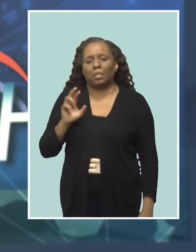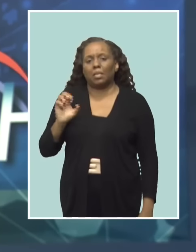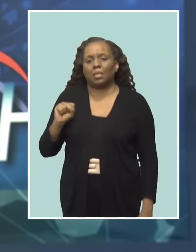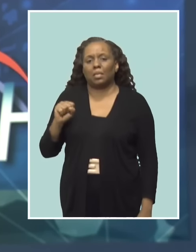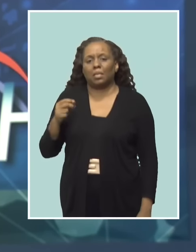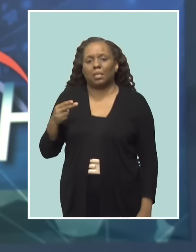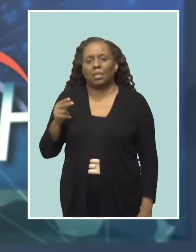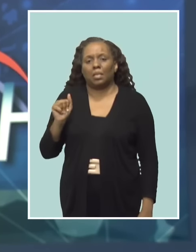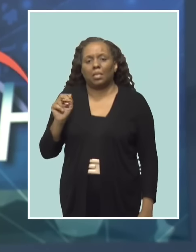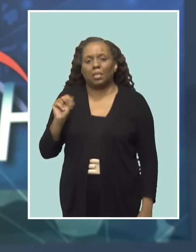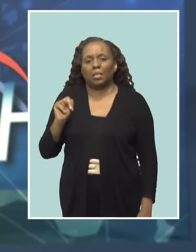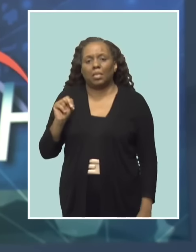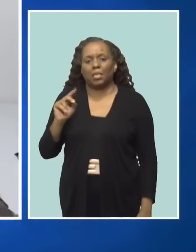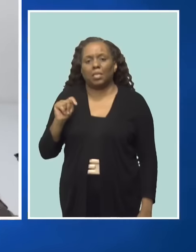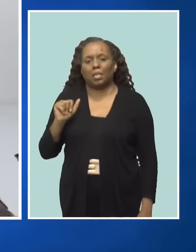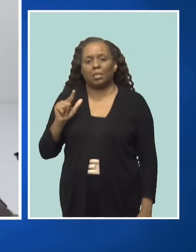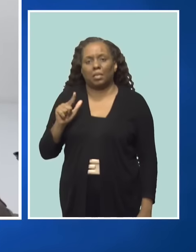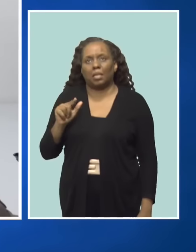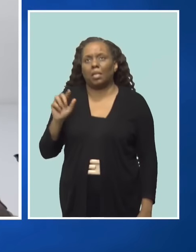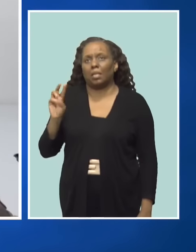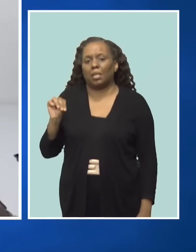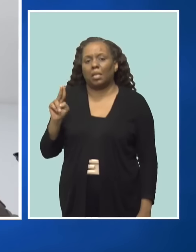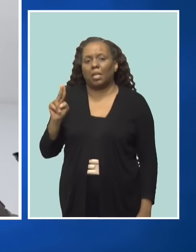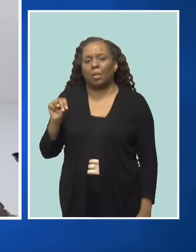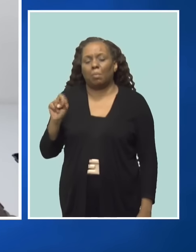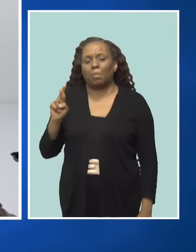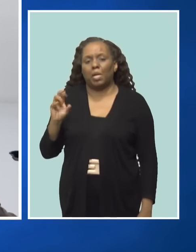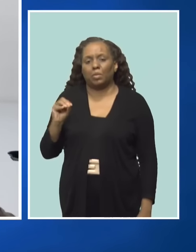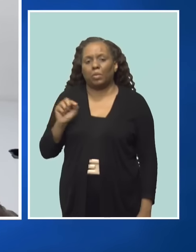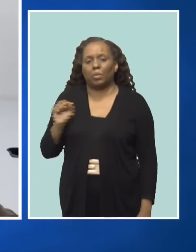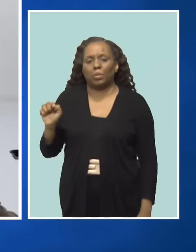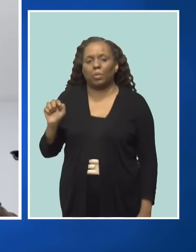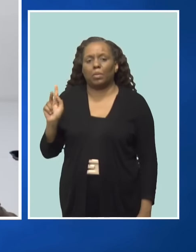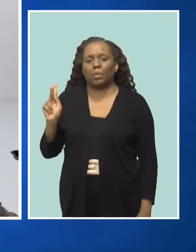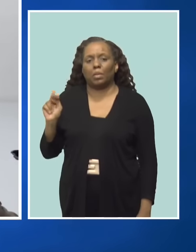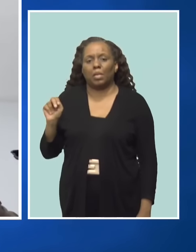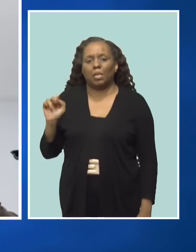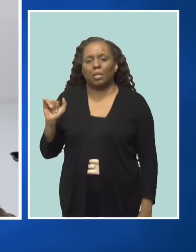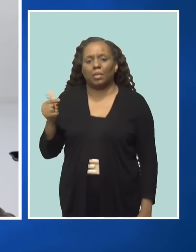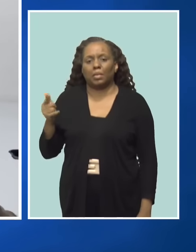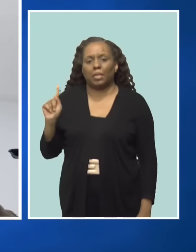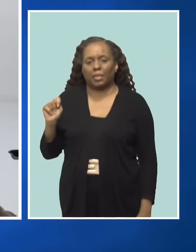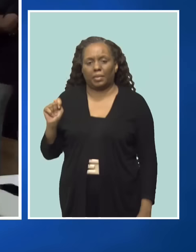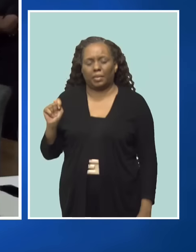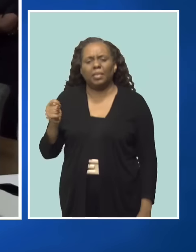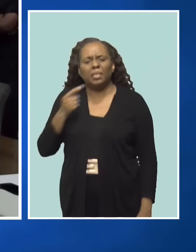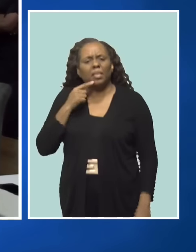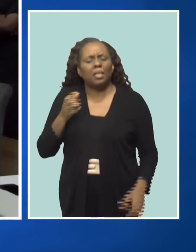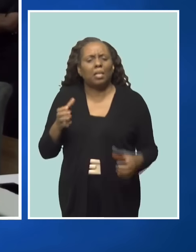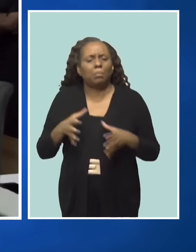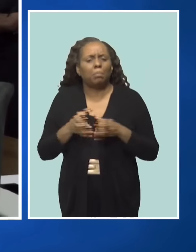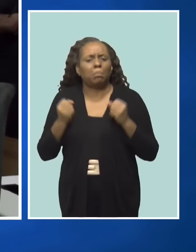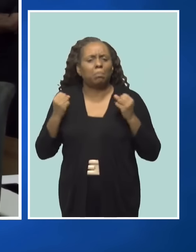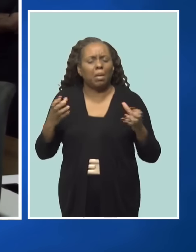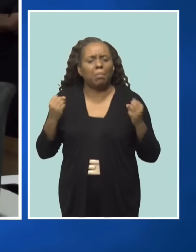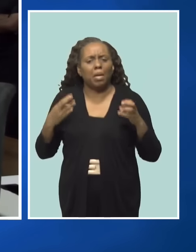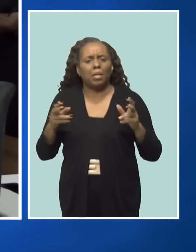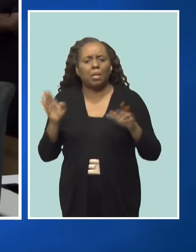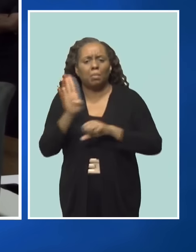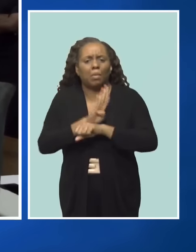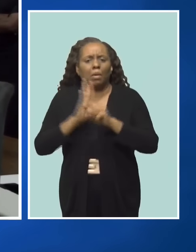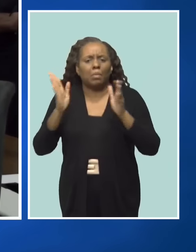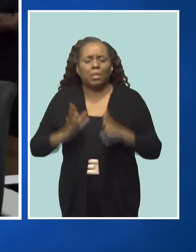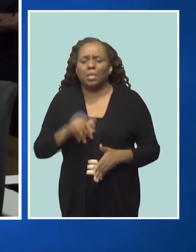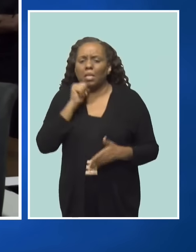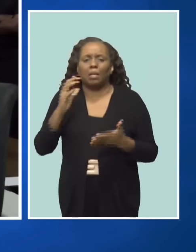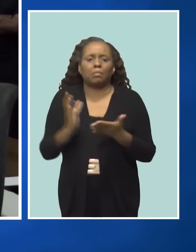Chantelle Munro-Knight. Senator Munro-Knight, however, laments that many Barbadians are not taking advantage of the countless opportunities being